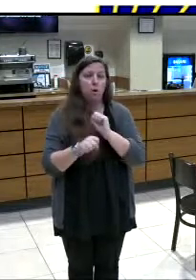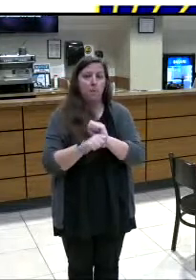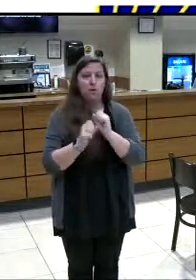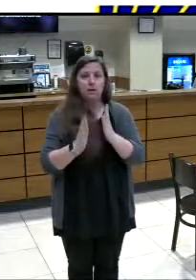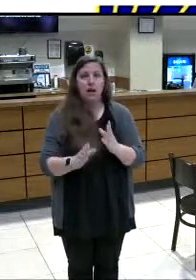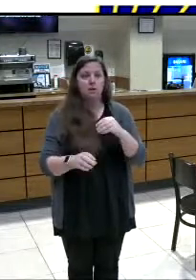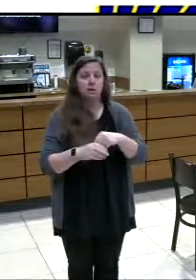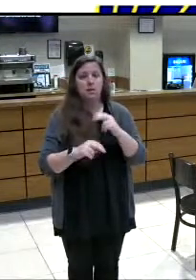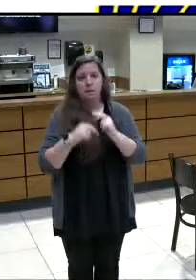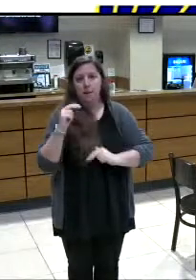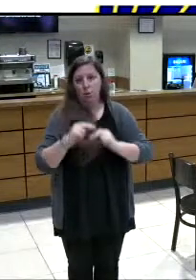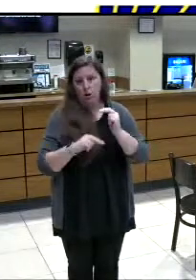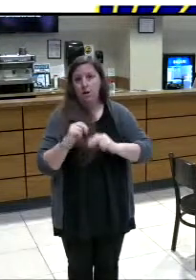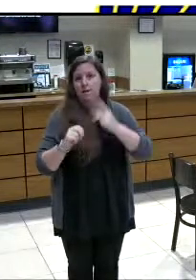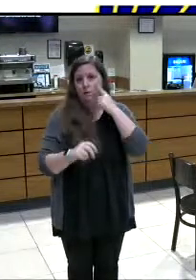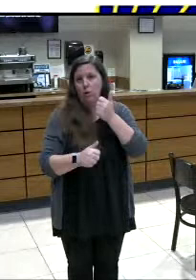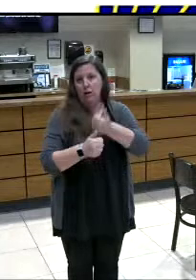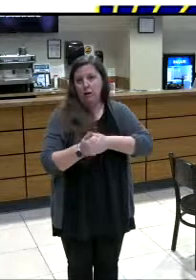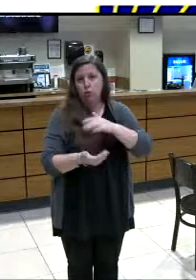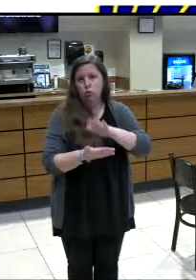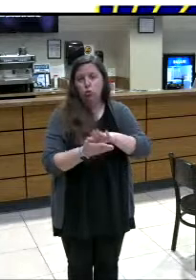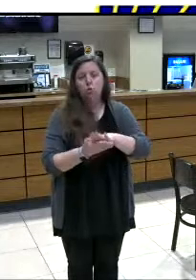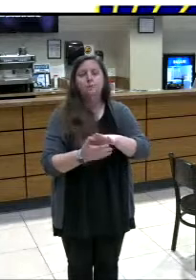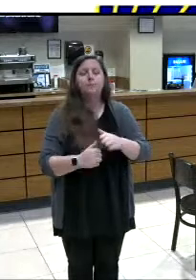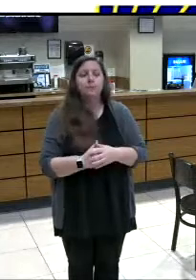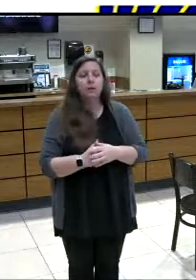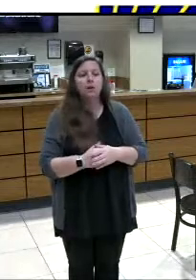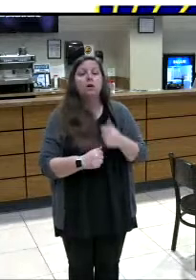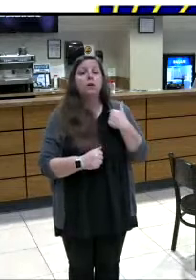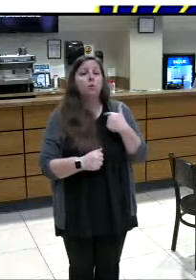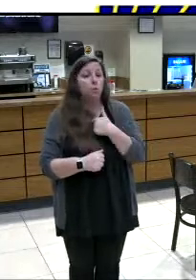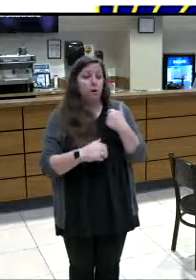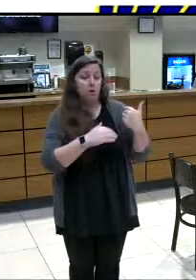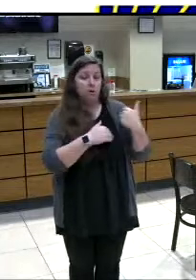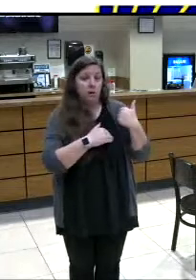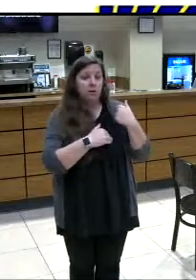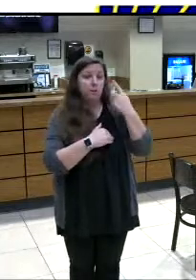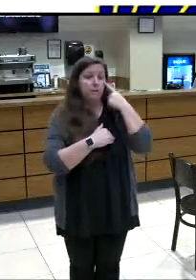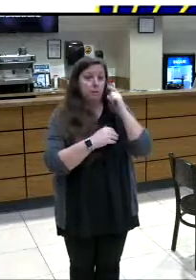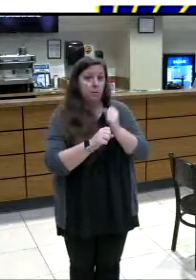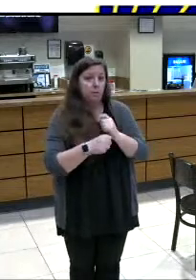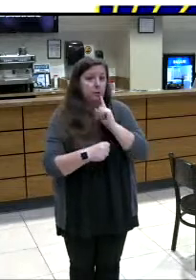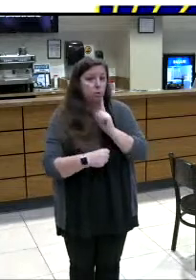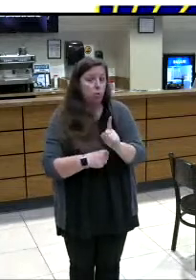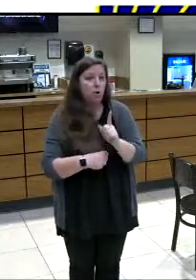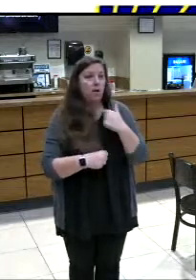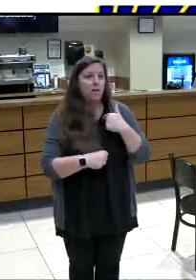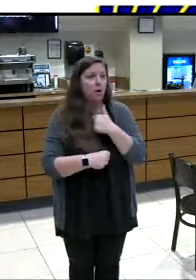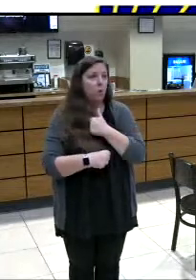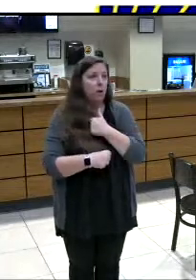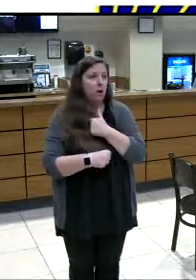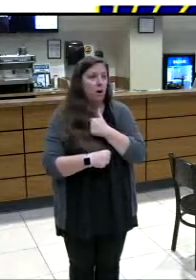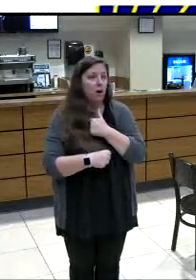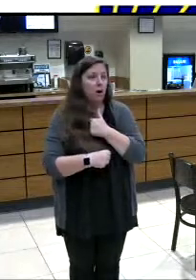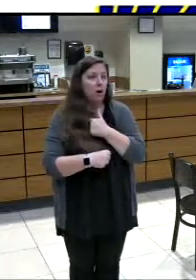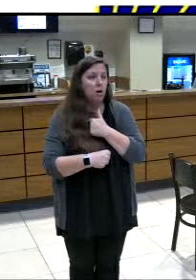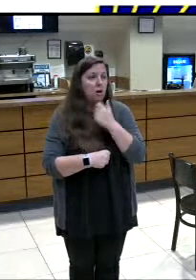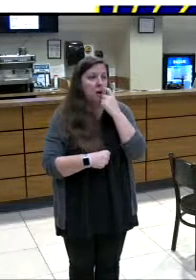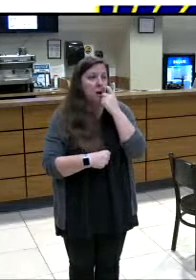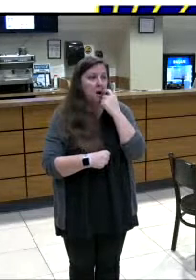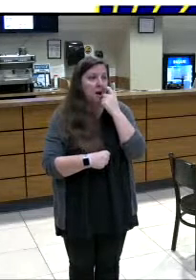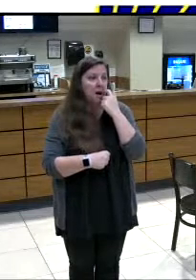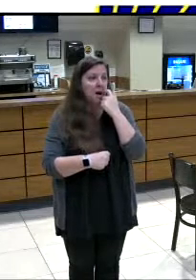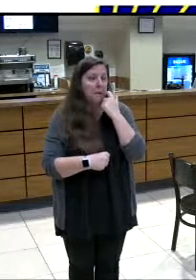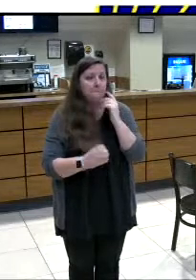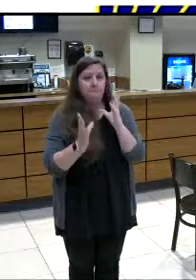buildings at each school. And we are responsible for ensuring that we are convening those meetings at least bi-monthly.